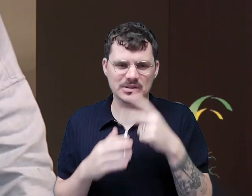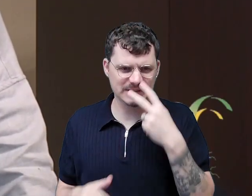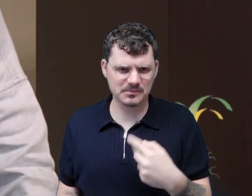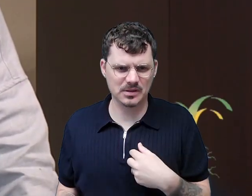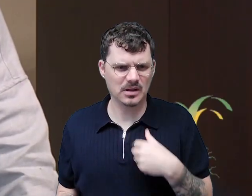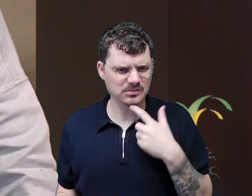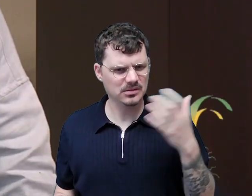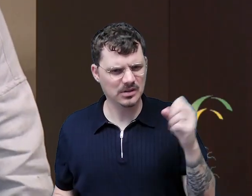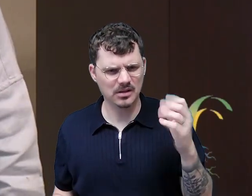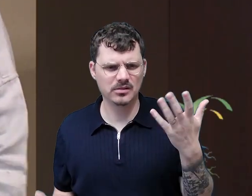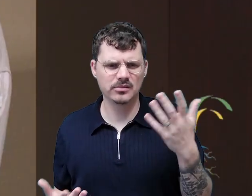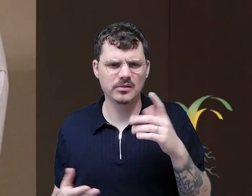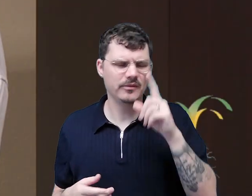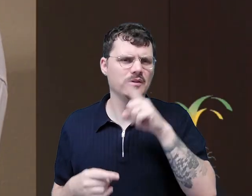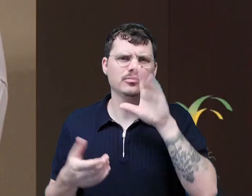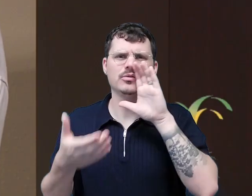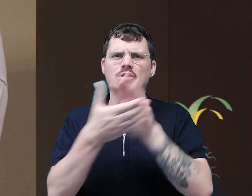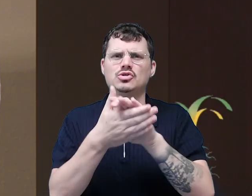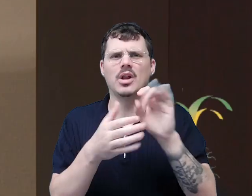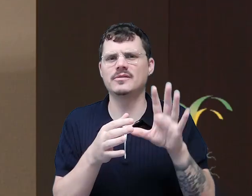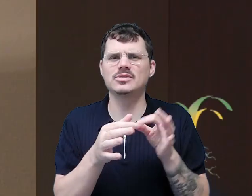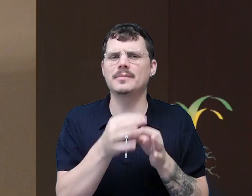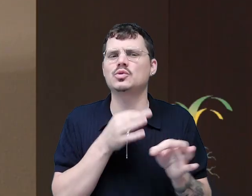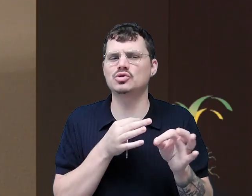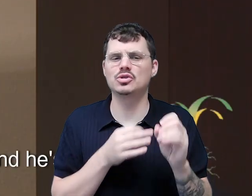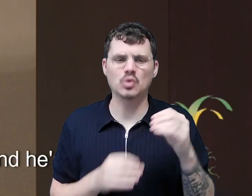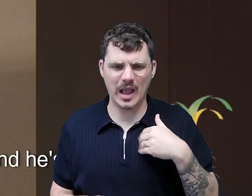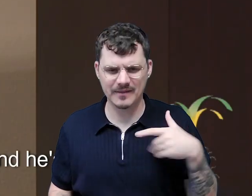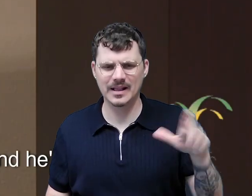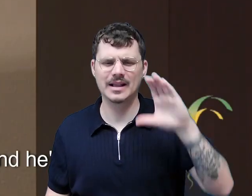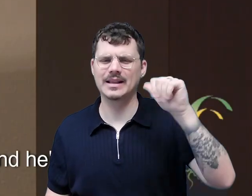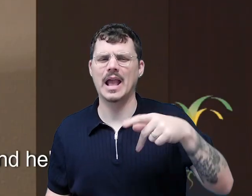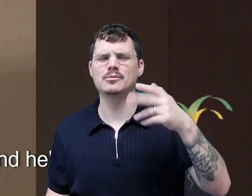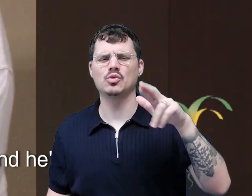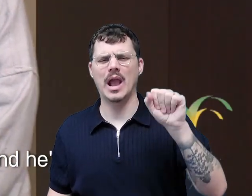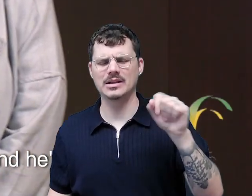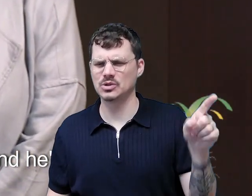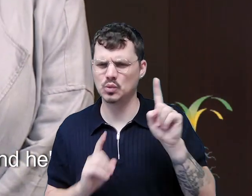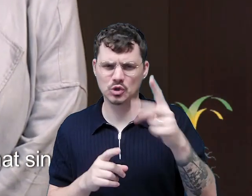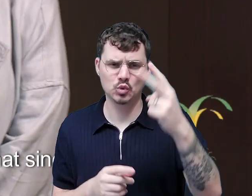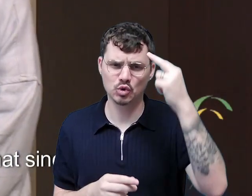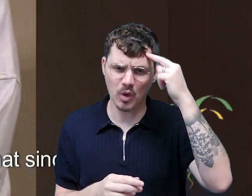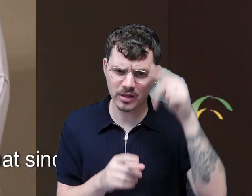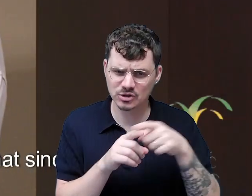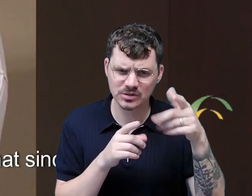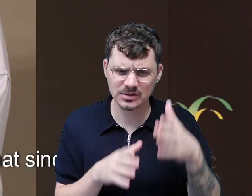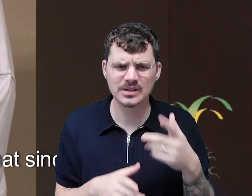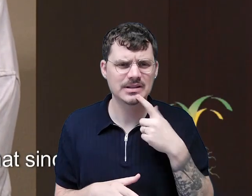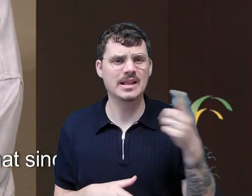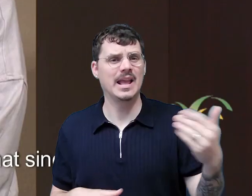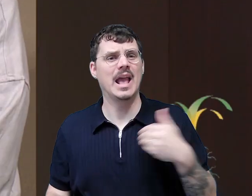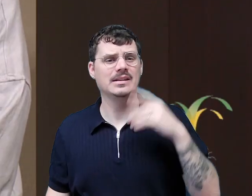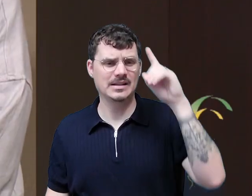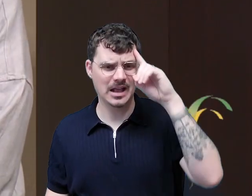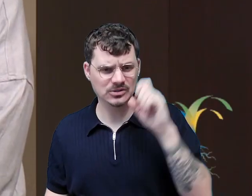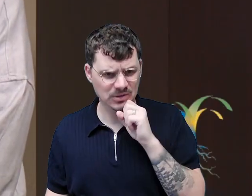to come and see me. I said, yeah, delusion of substitutions. Well, I got this guy with Capgras, and he's been to 2 neurologists who say that